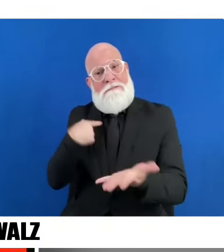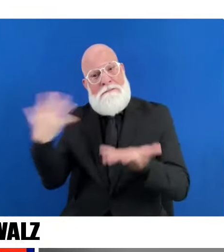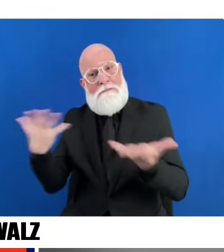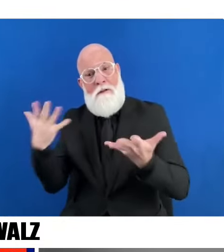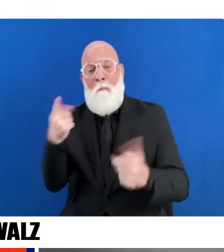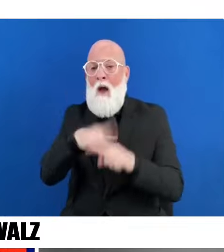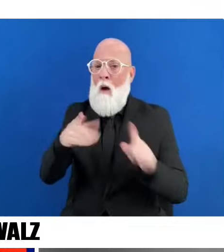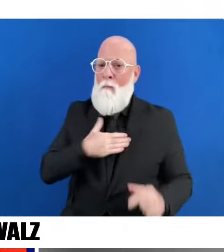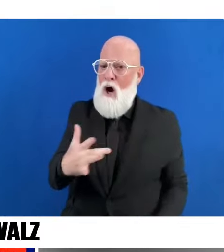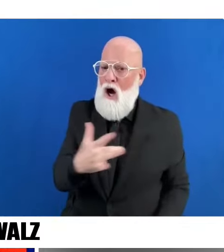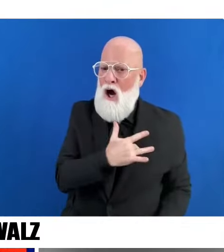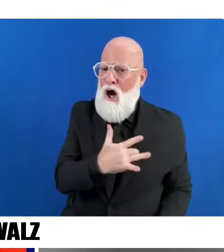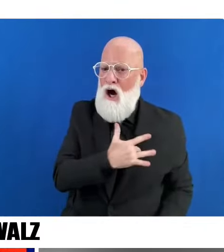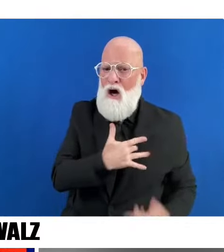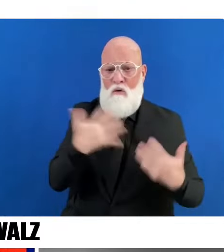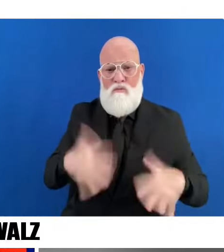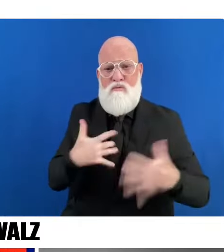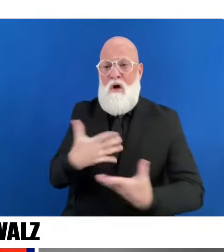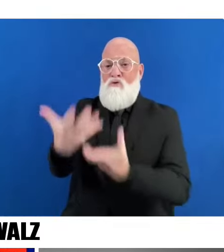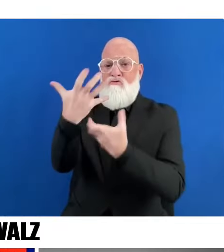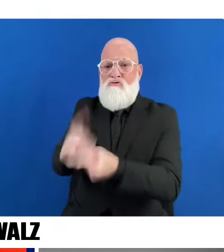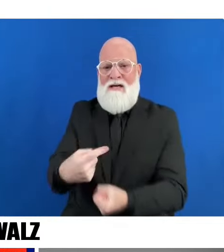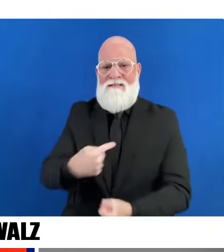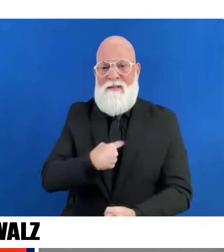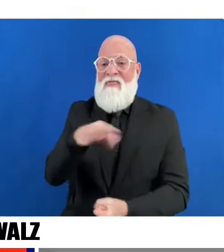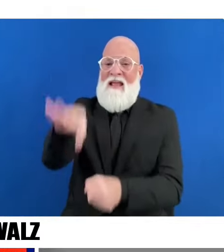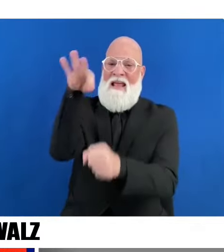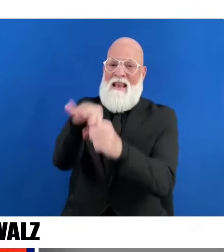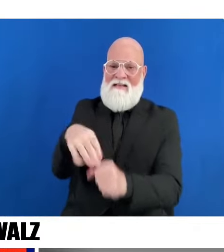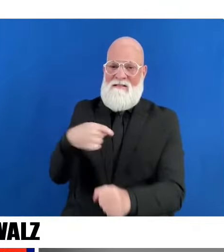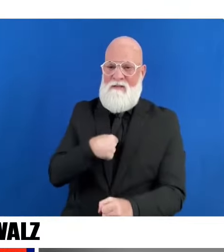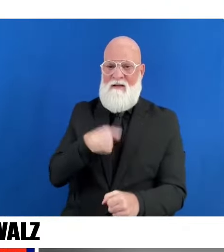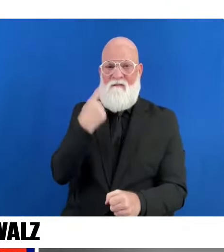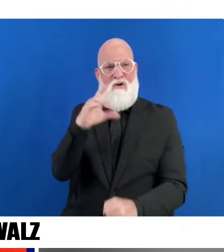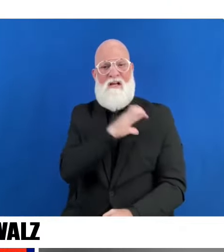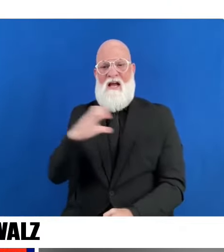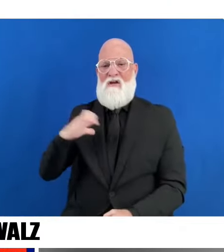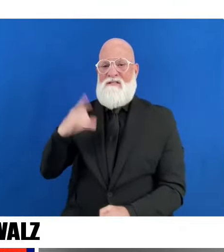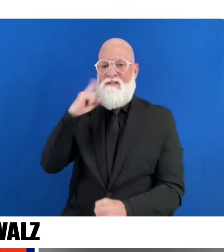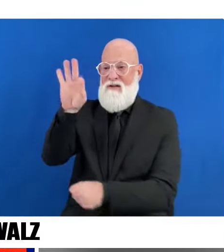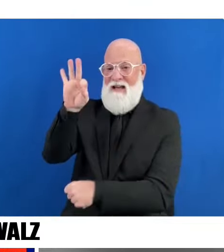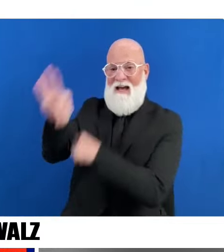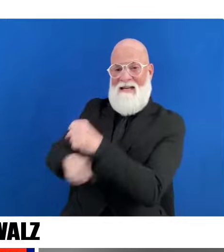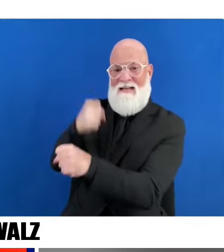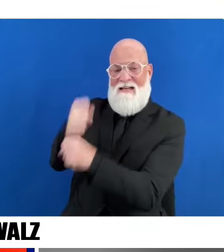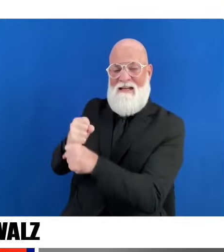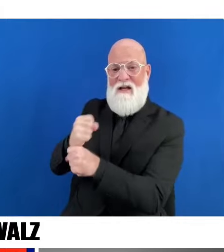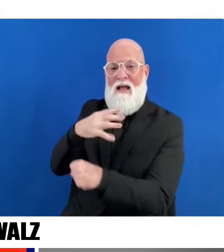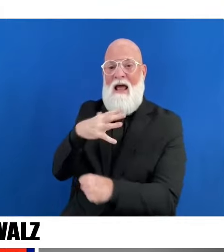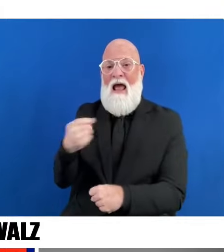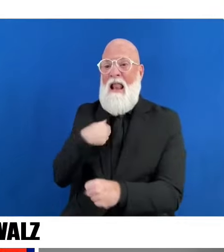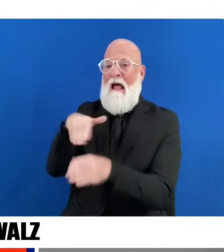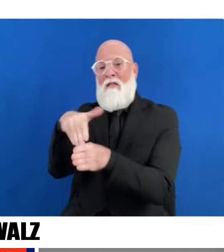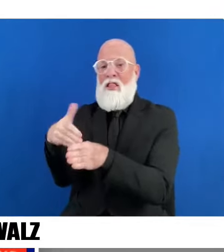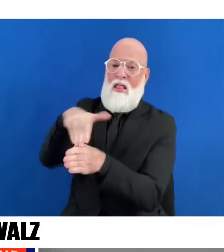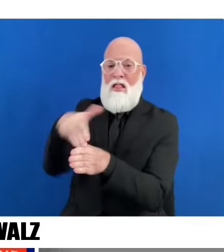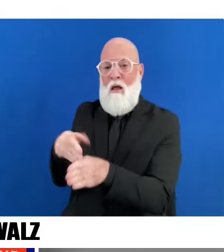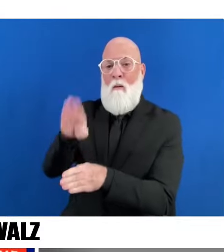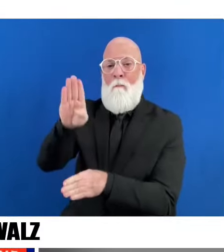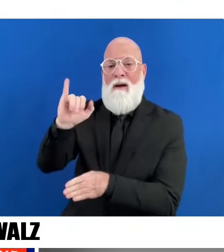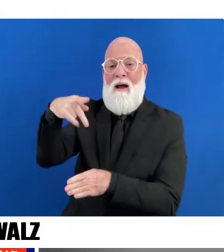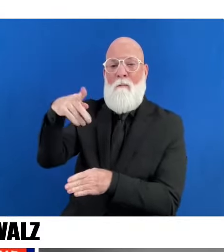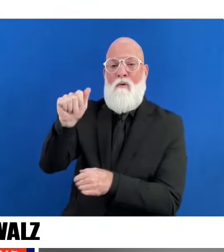Congress for 12 years. And in Congress, I was one of the most bipartisan people, working on things like farm bills that we got done, working on